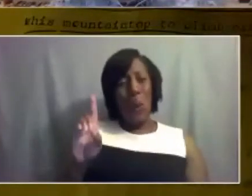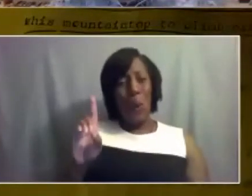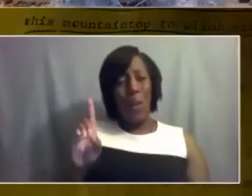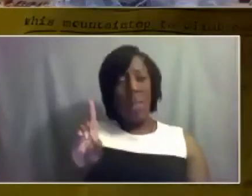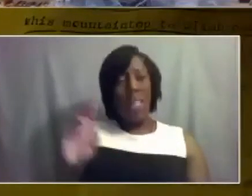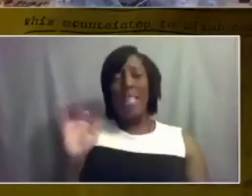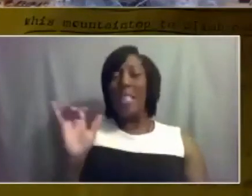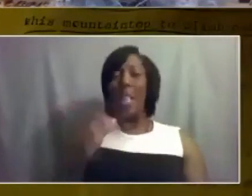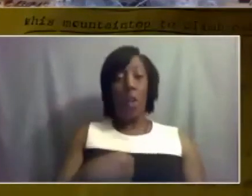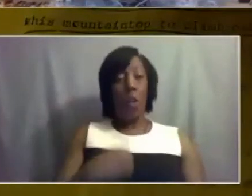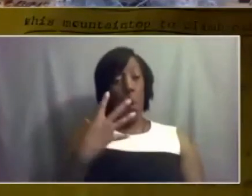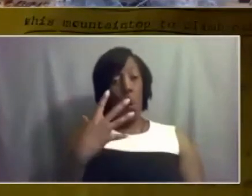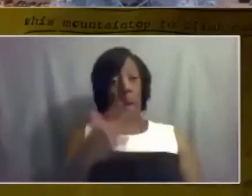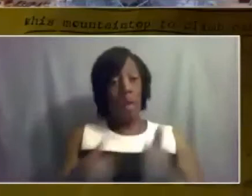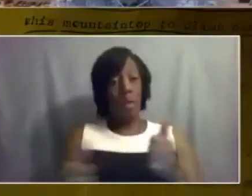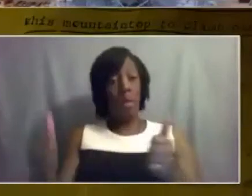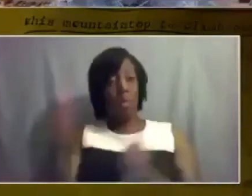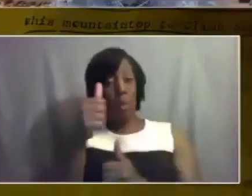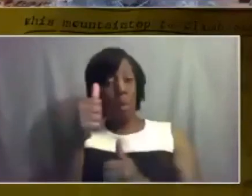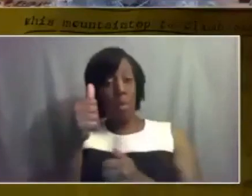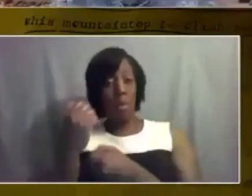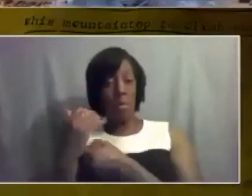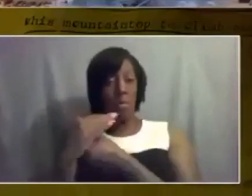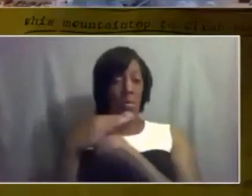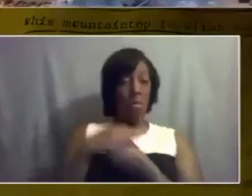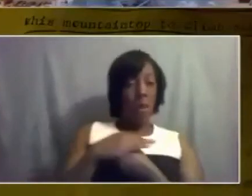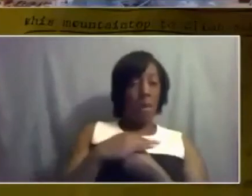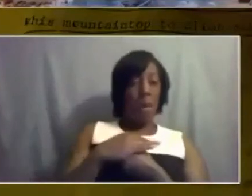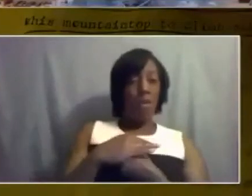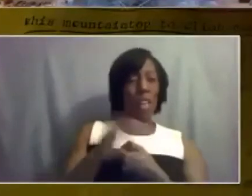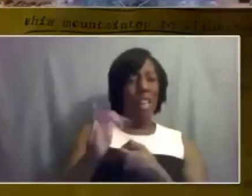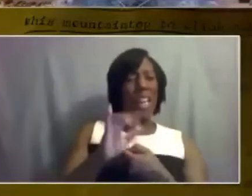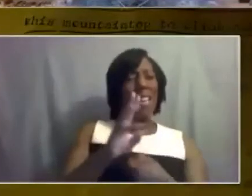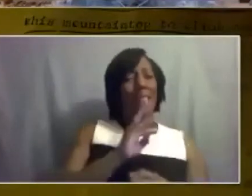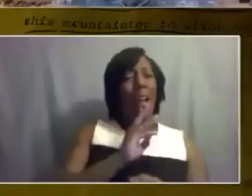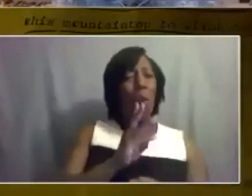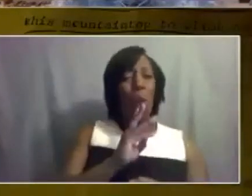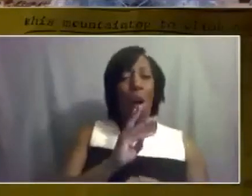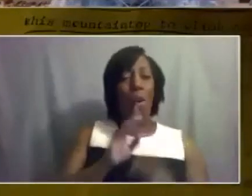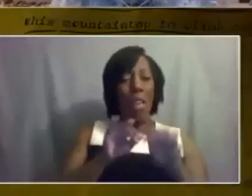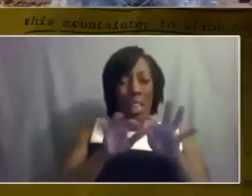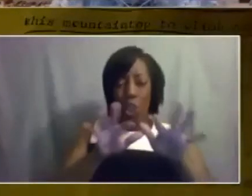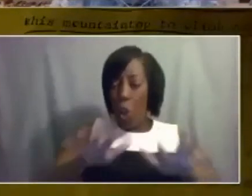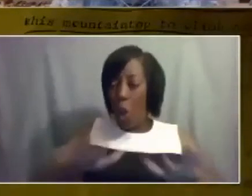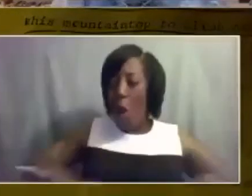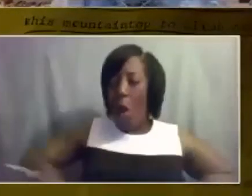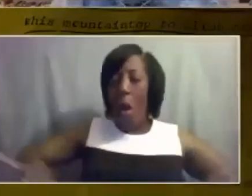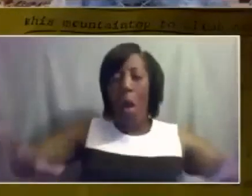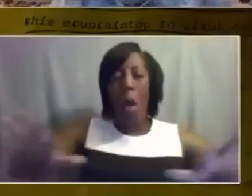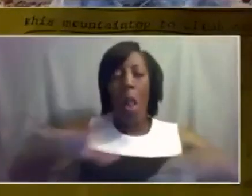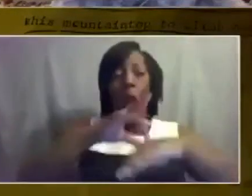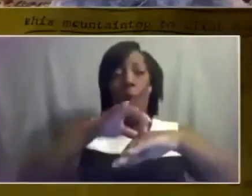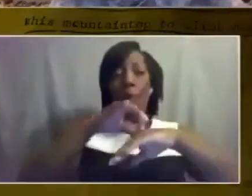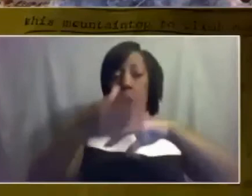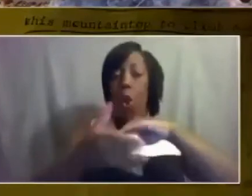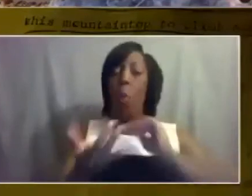white supremacy, domination is like water across this globe. And once we get a little taste of privilege,